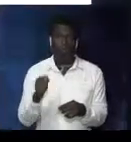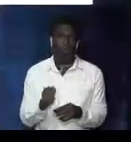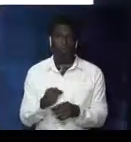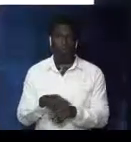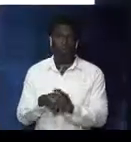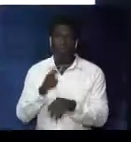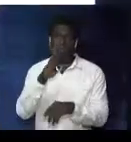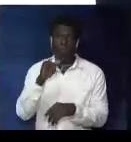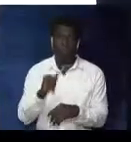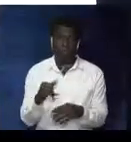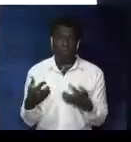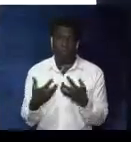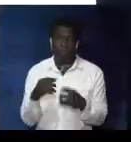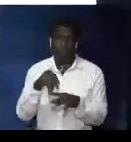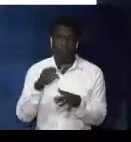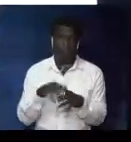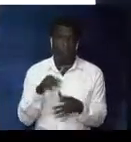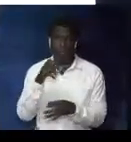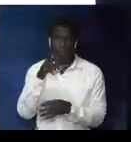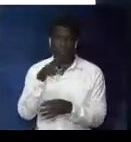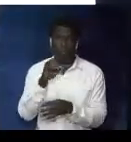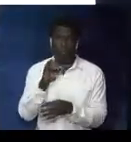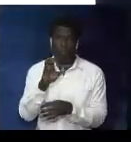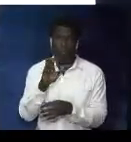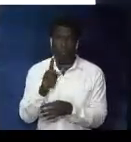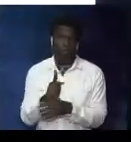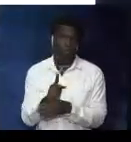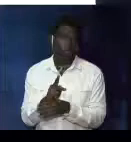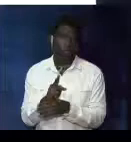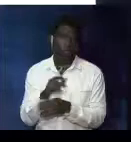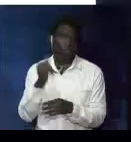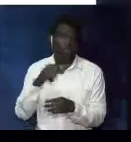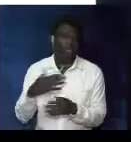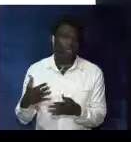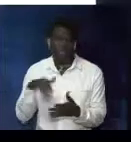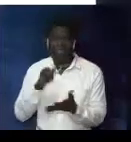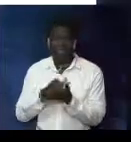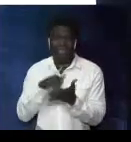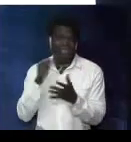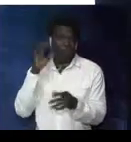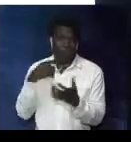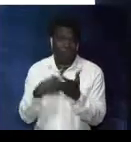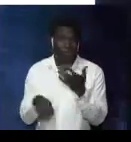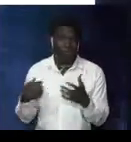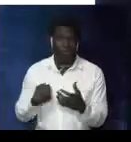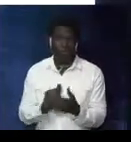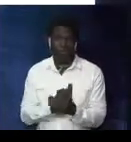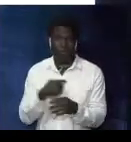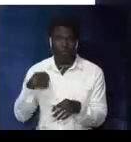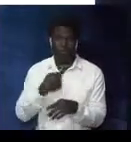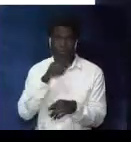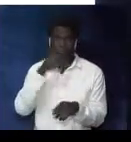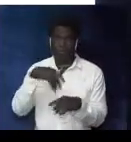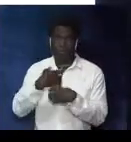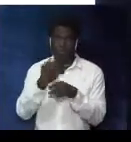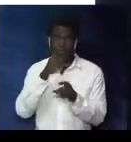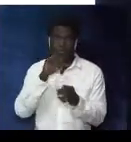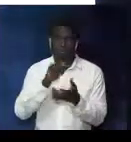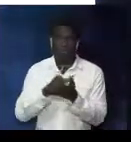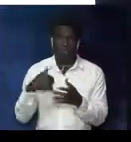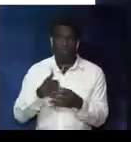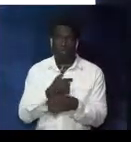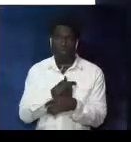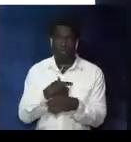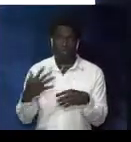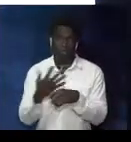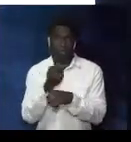by hook or by crook. That means anything is going to cost us. We must make sure that we win this match.